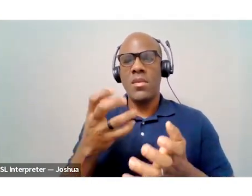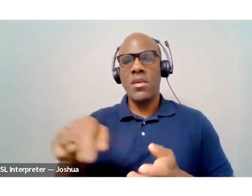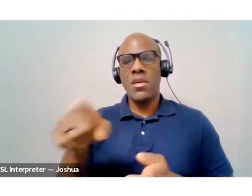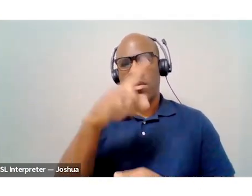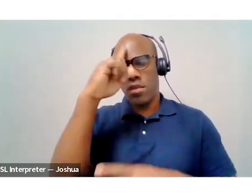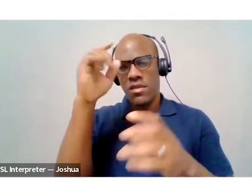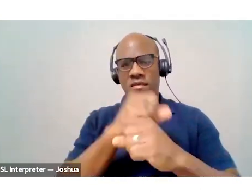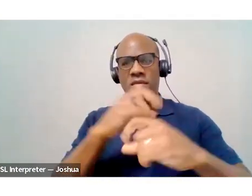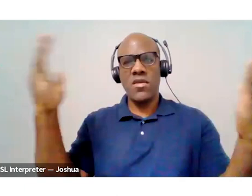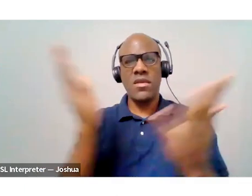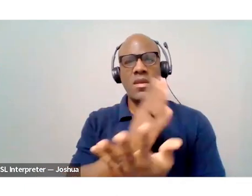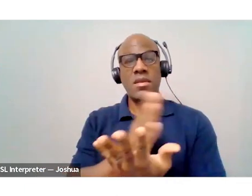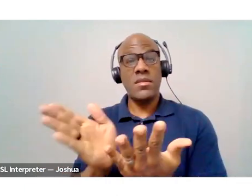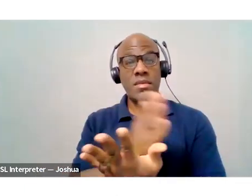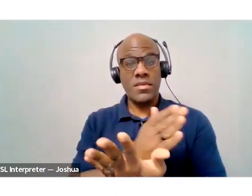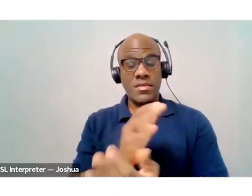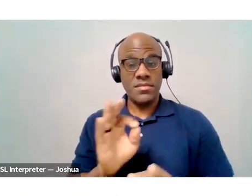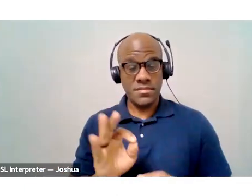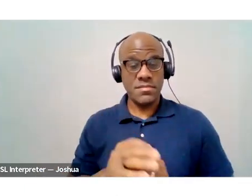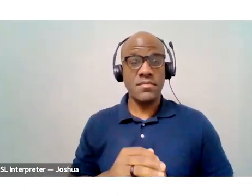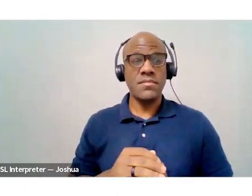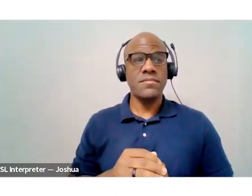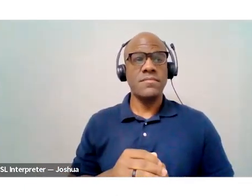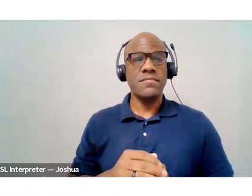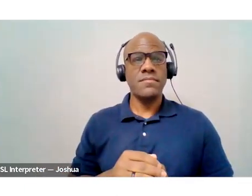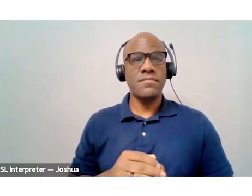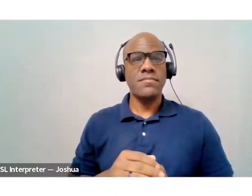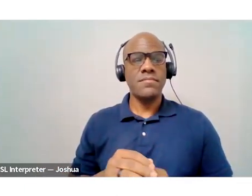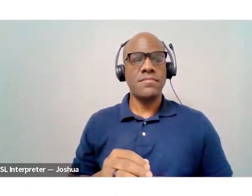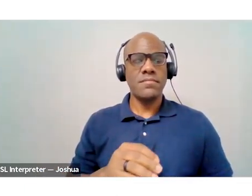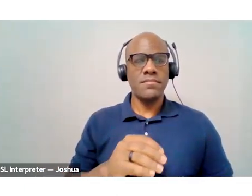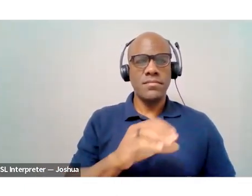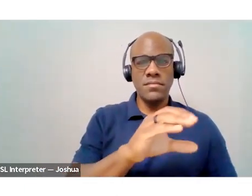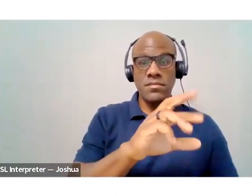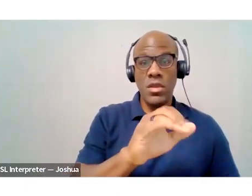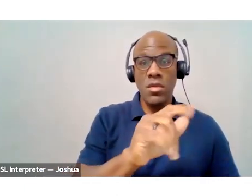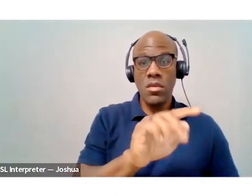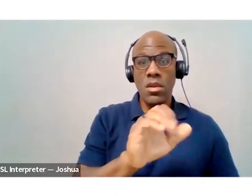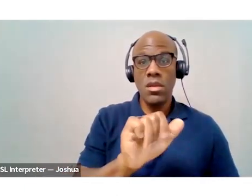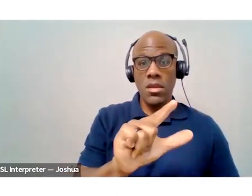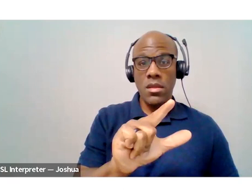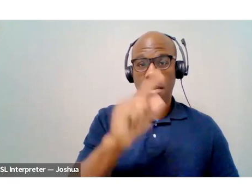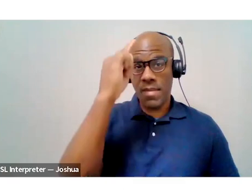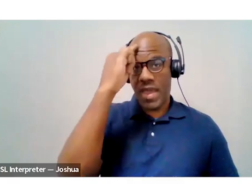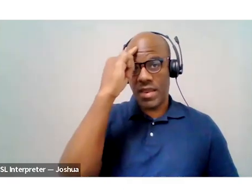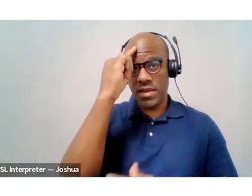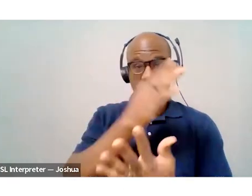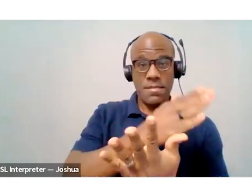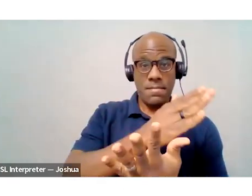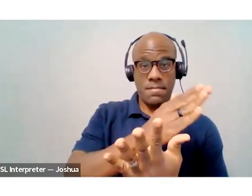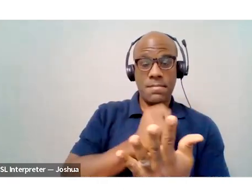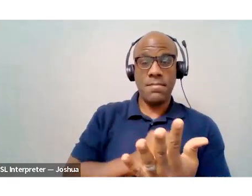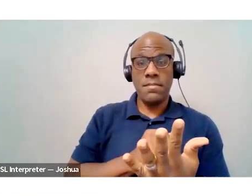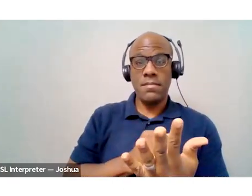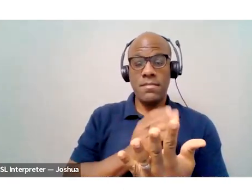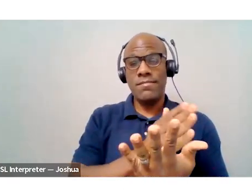this spectrum of a critical mind on the side and a open heart